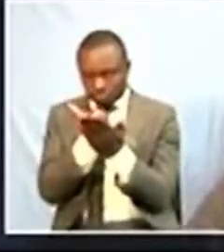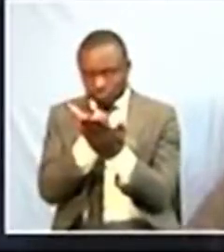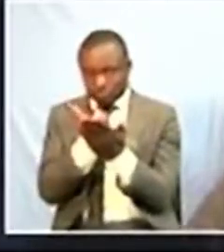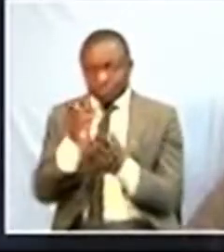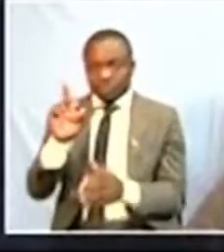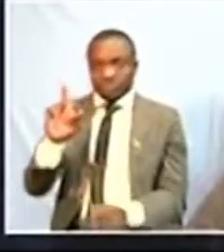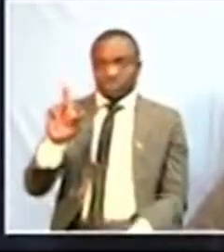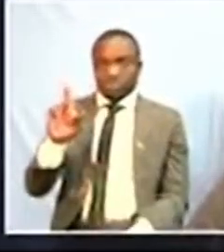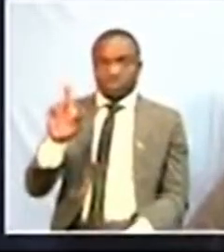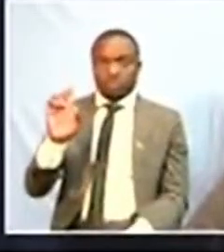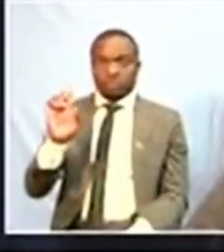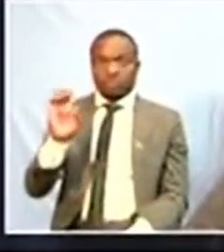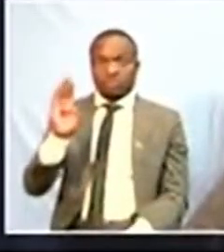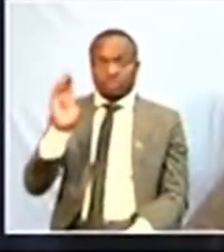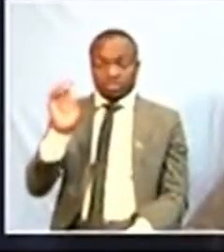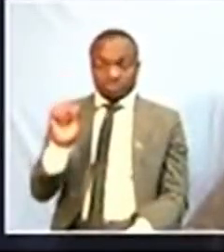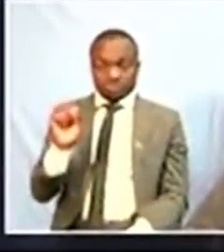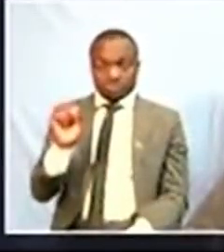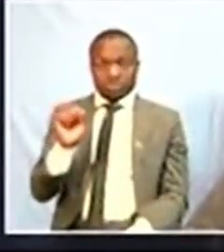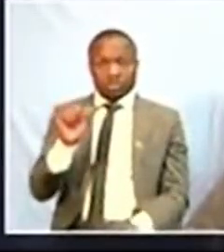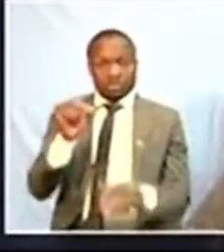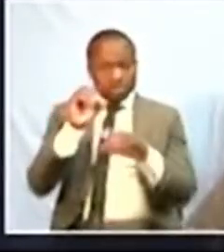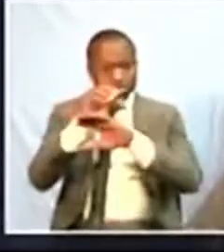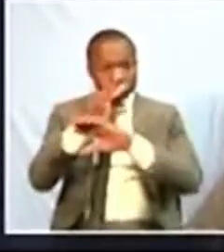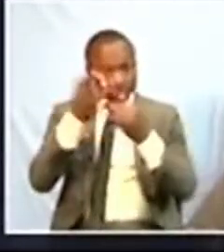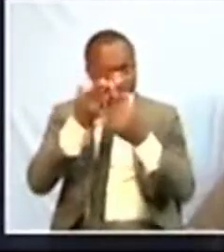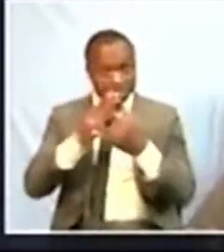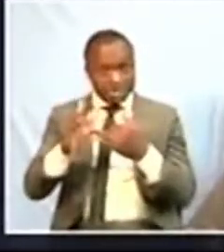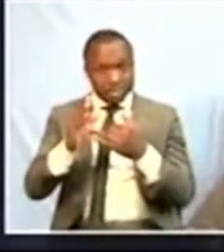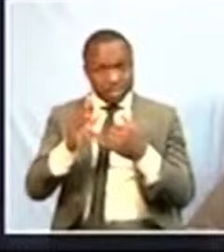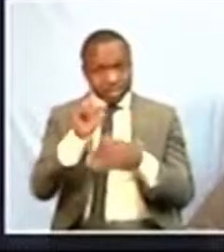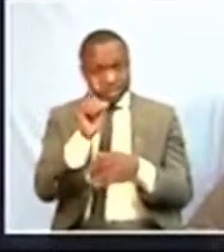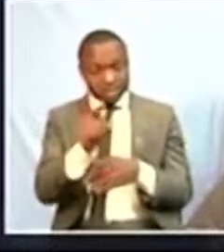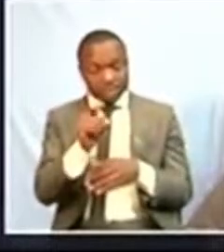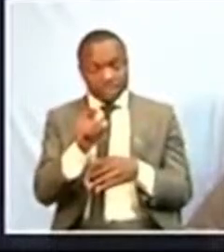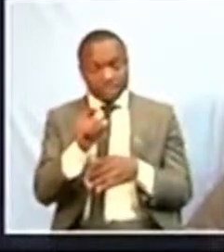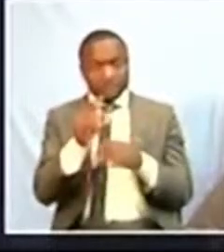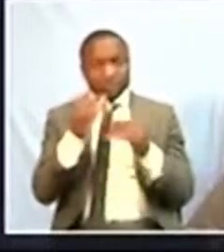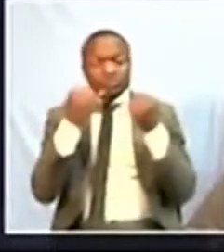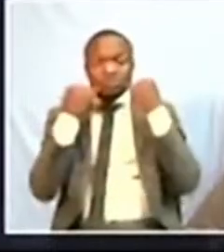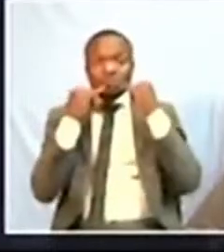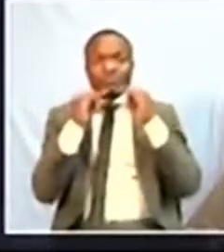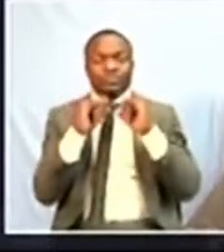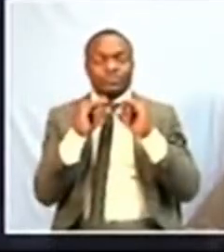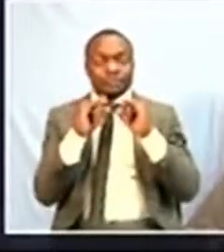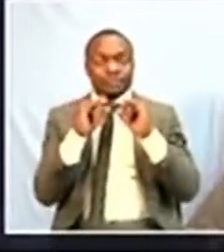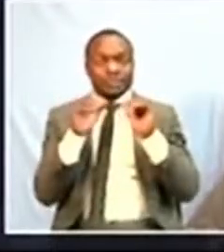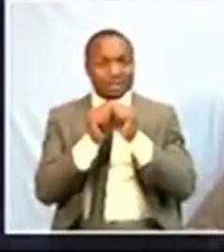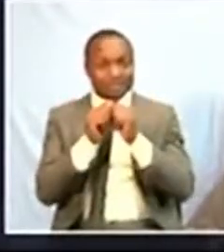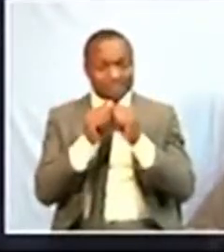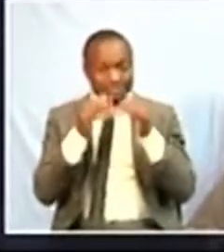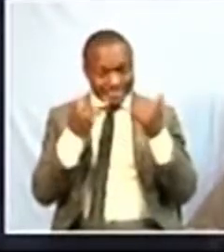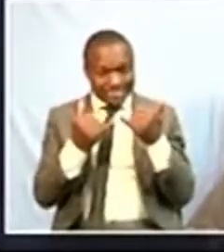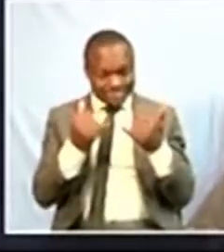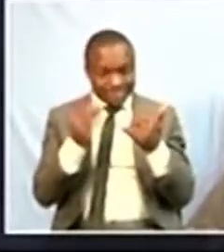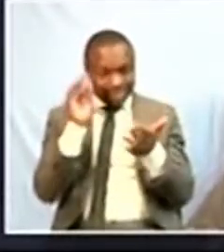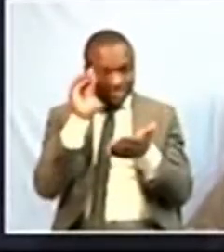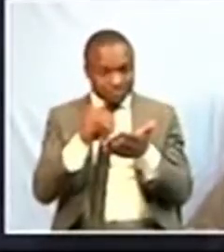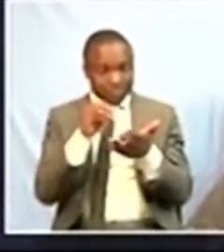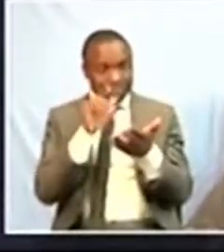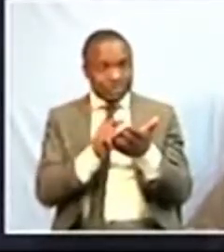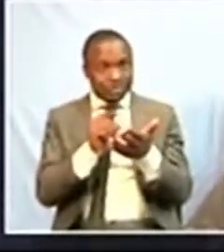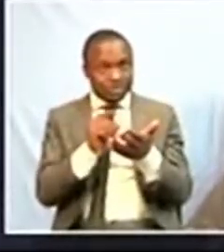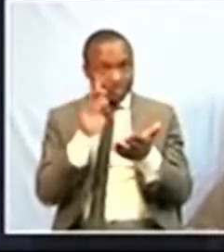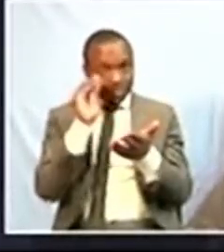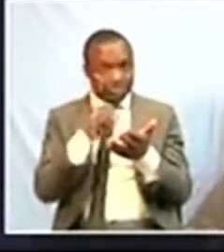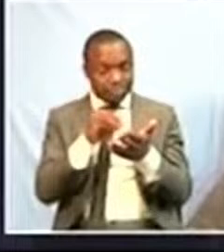office. Share that WhatsApp to our secretary just now. They'll put it on our blog. That there should be a change of